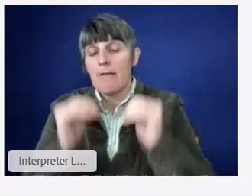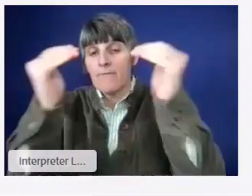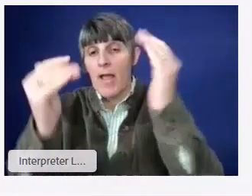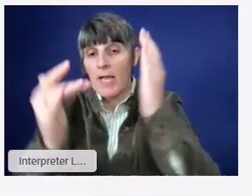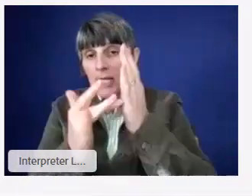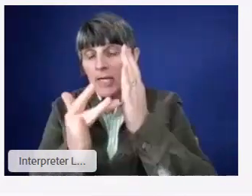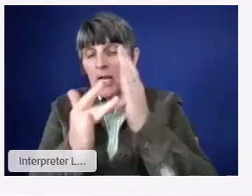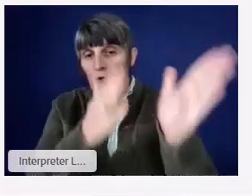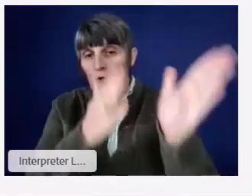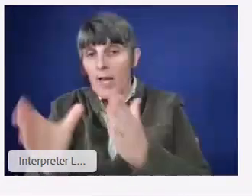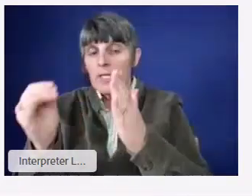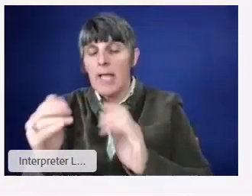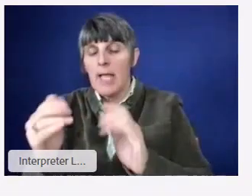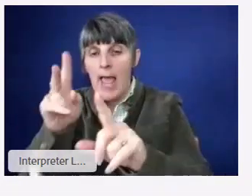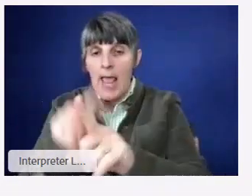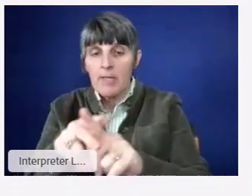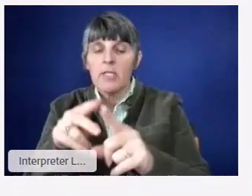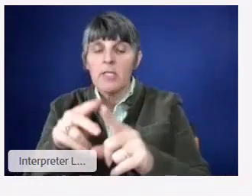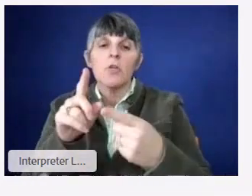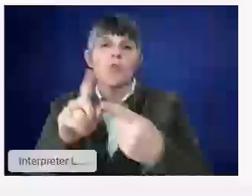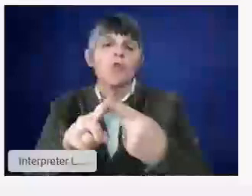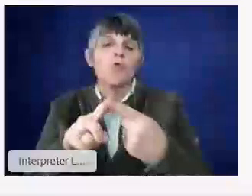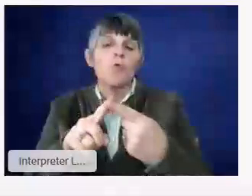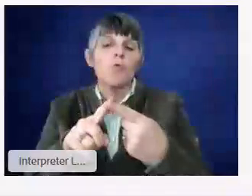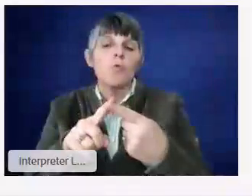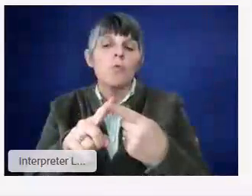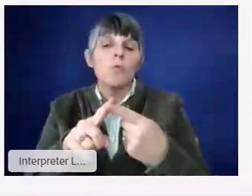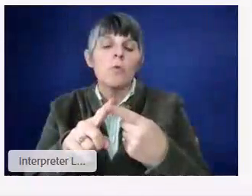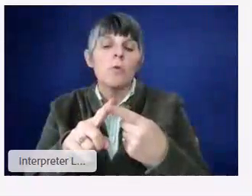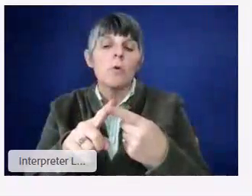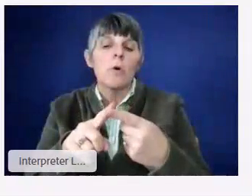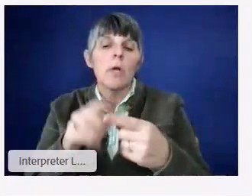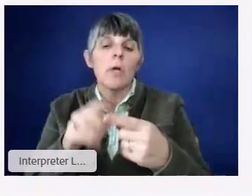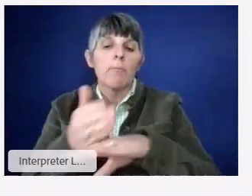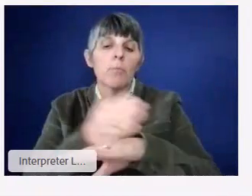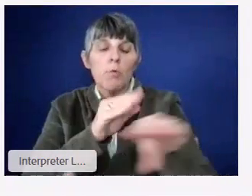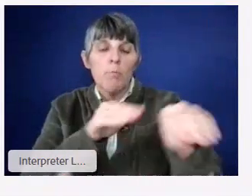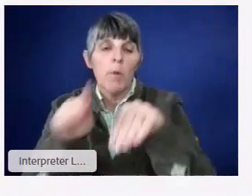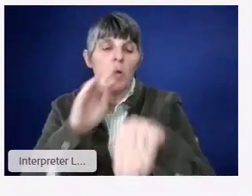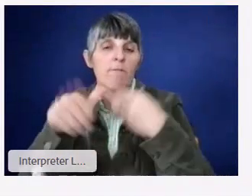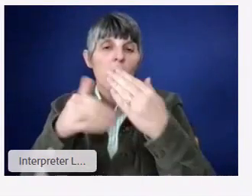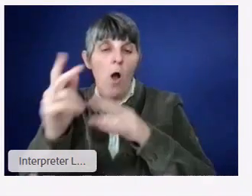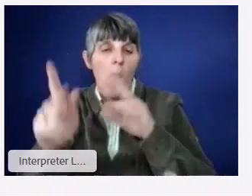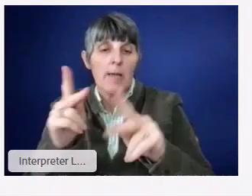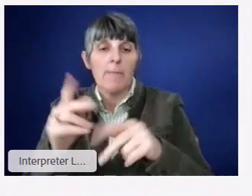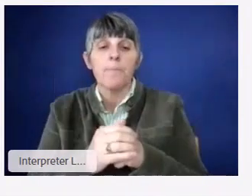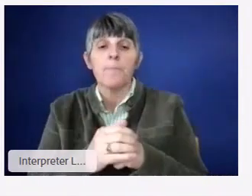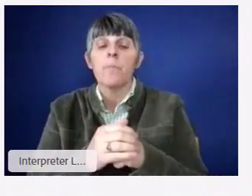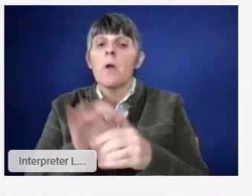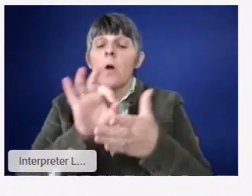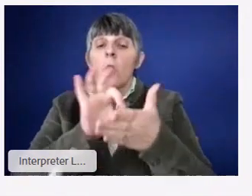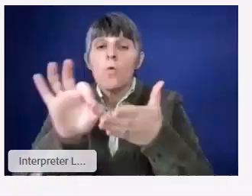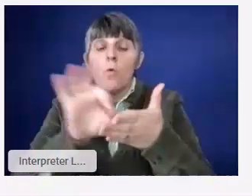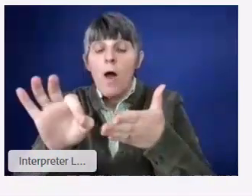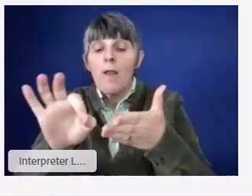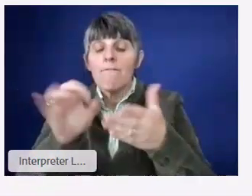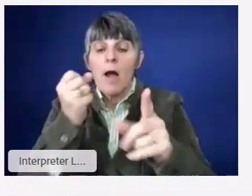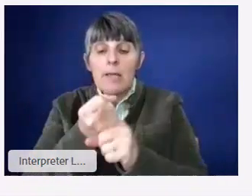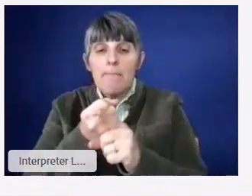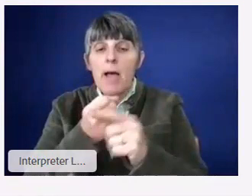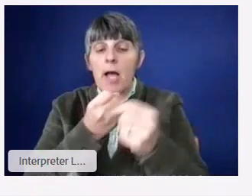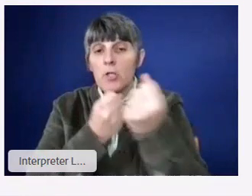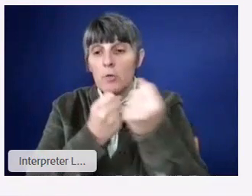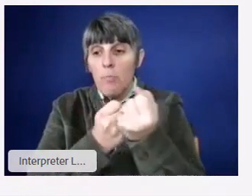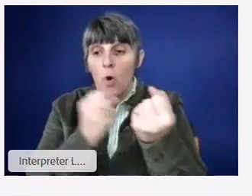and applications towards the improved safety and mobility for all travelers. Quantified impact supports communication of